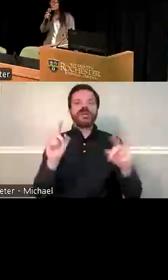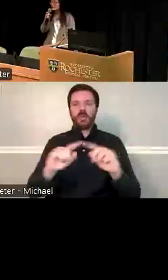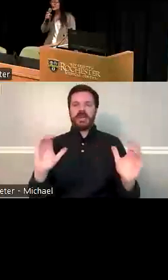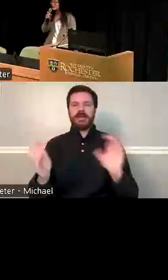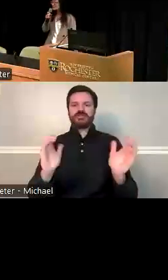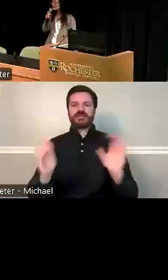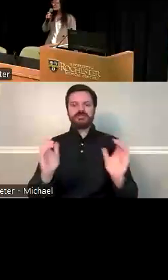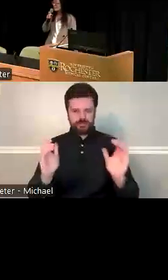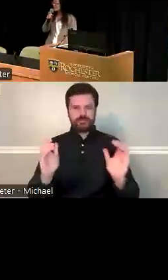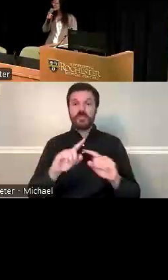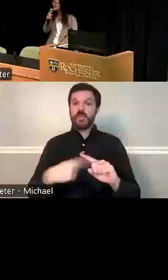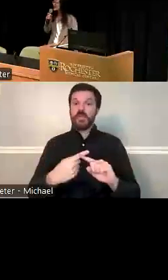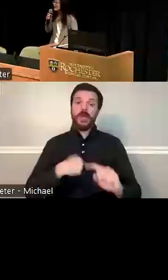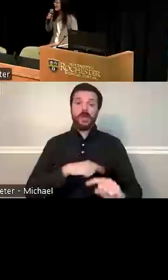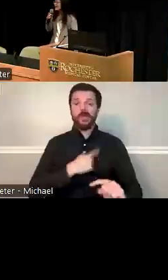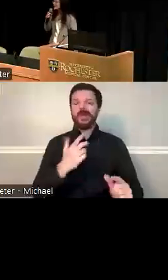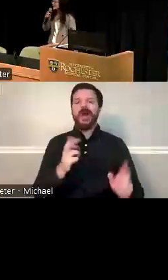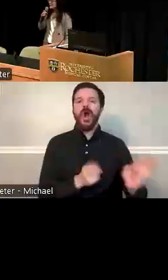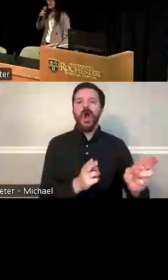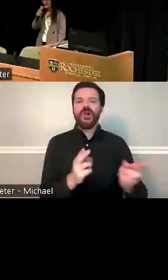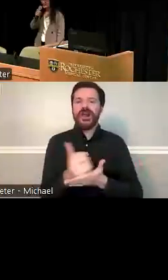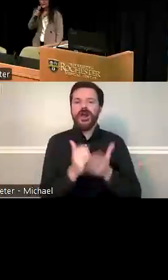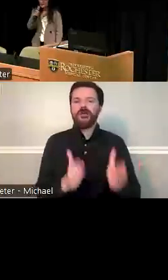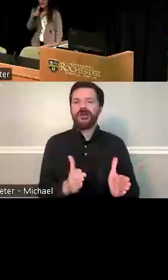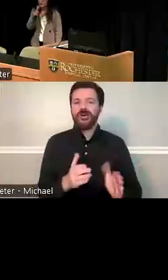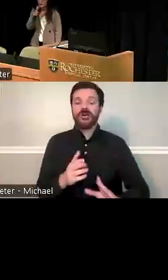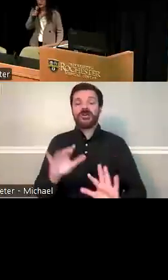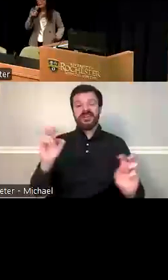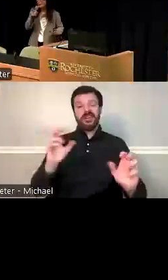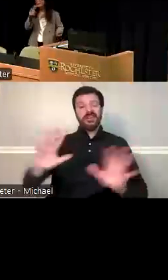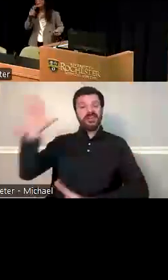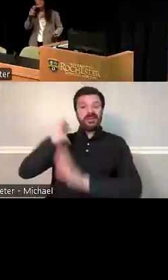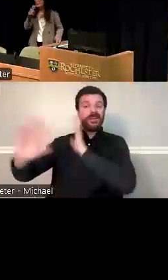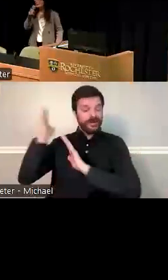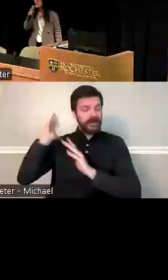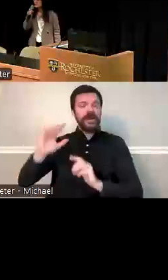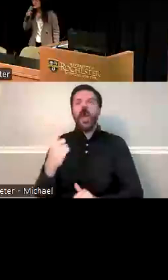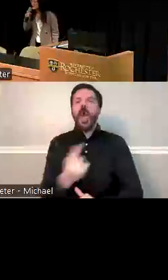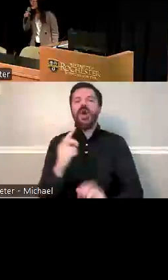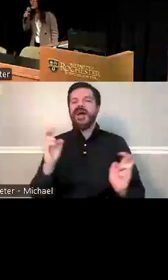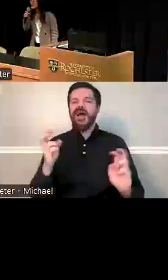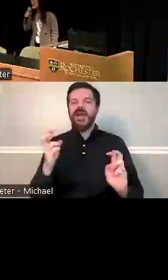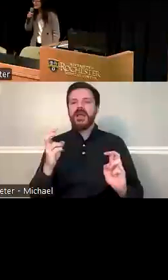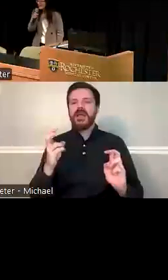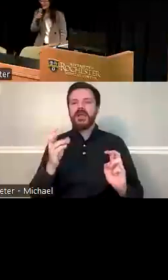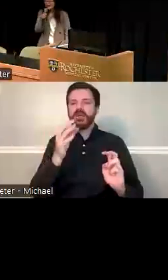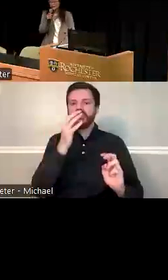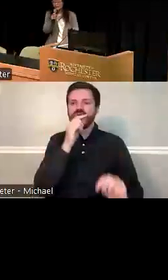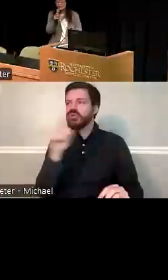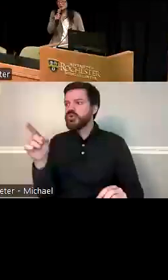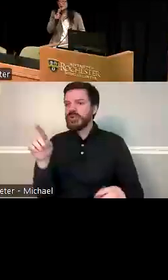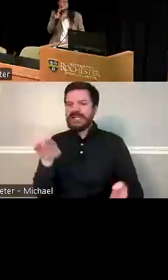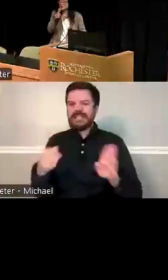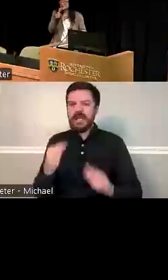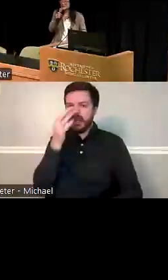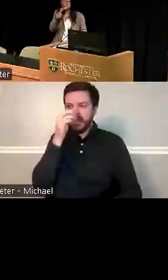when we were hunters and gatherers. And back then, you're always a few steps away from death because we're